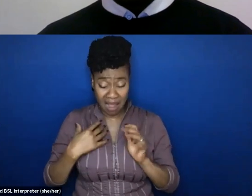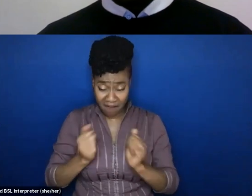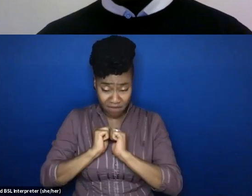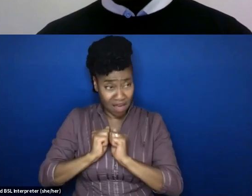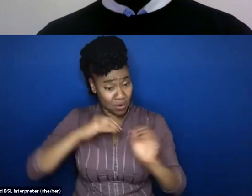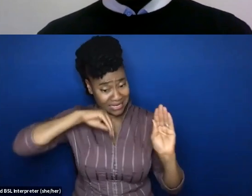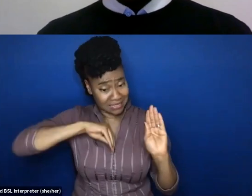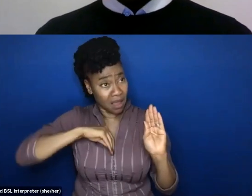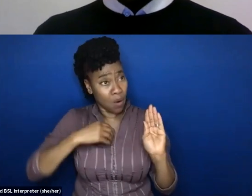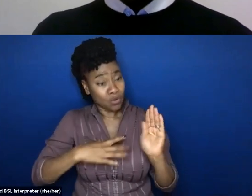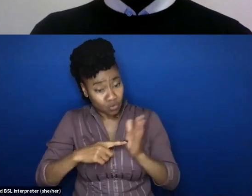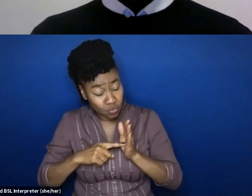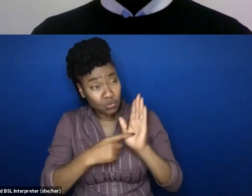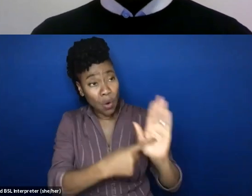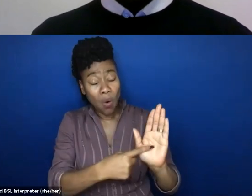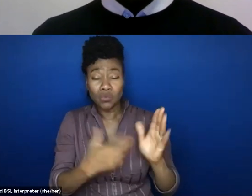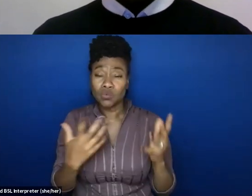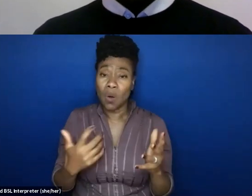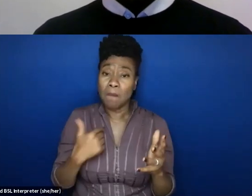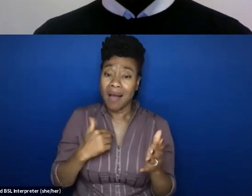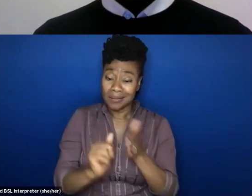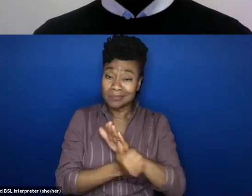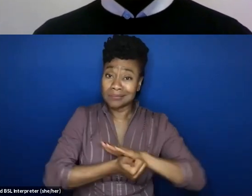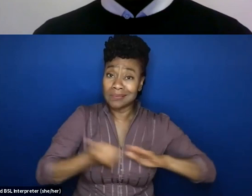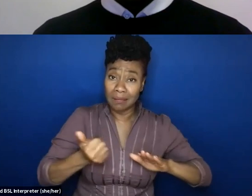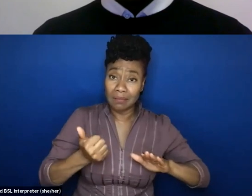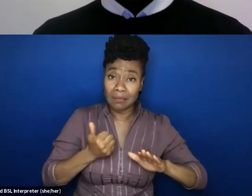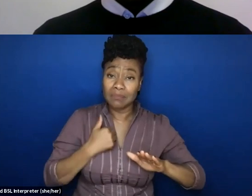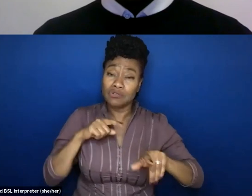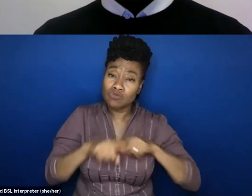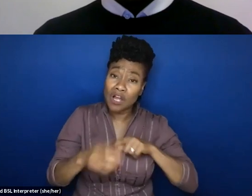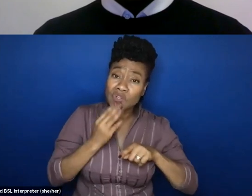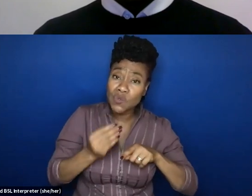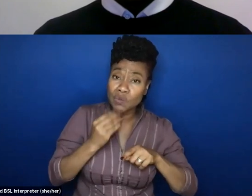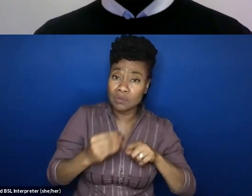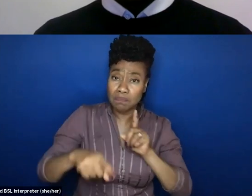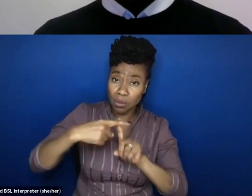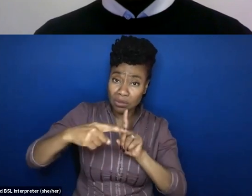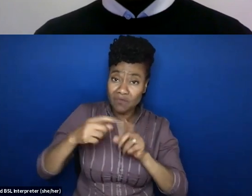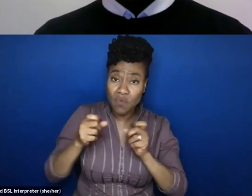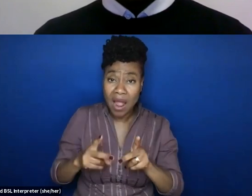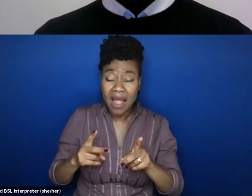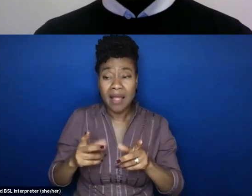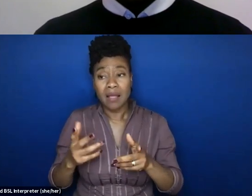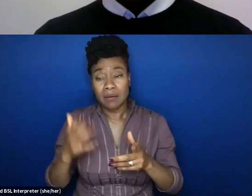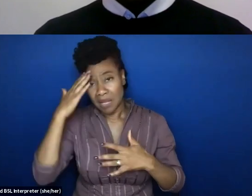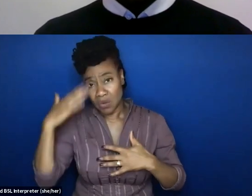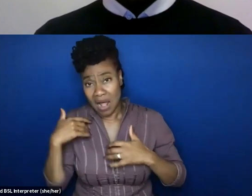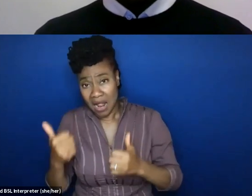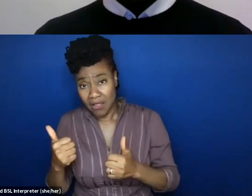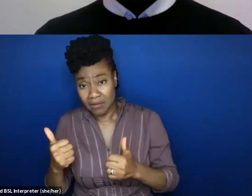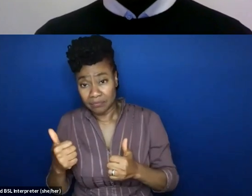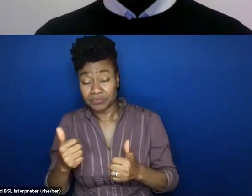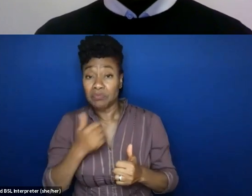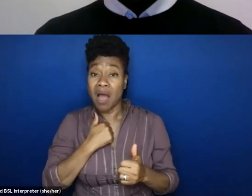use my skills in a positive way and apply it to mental health. So my master's was in design for digital